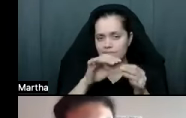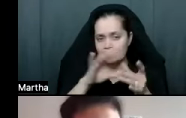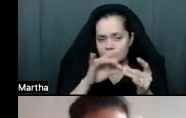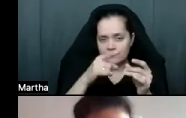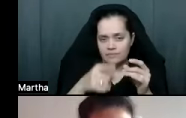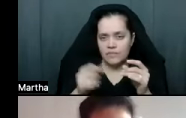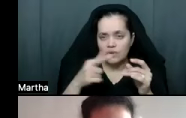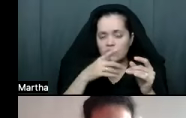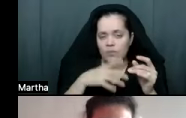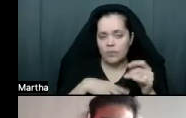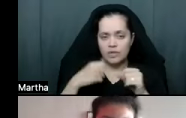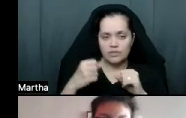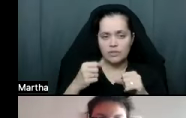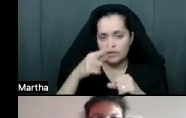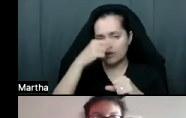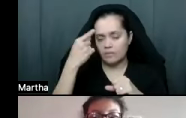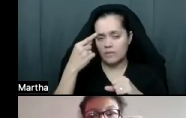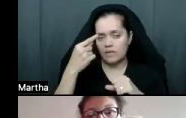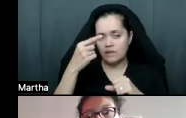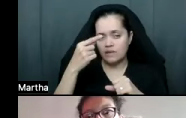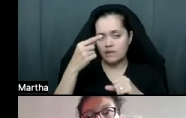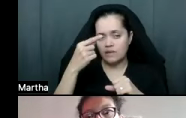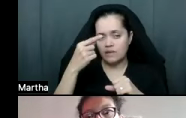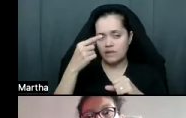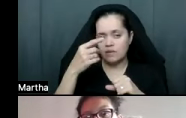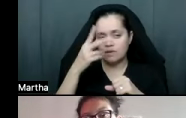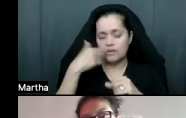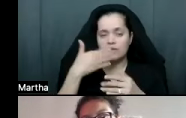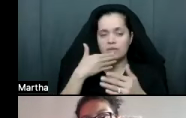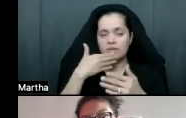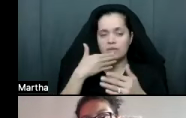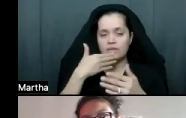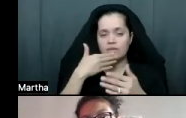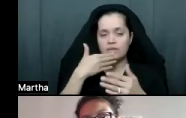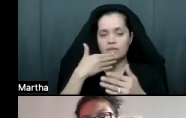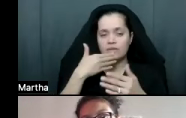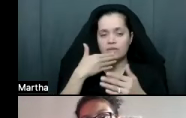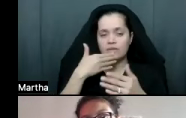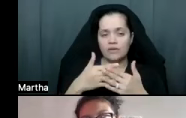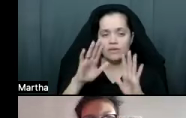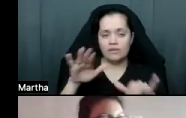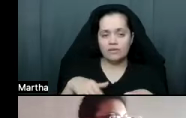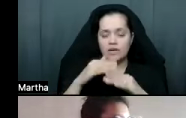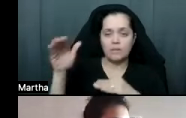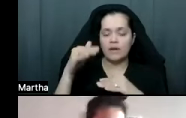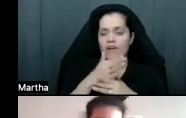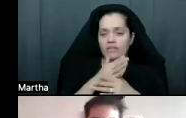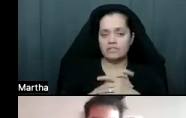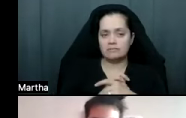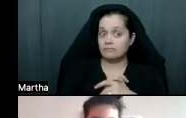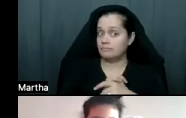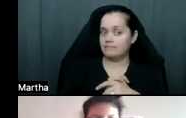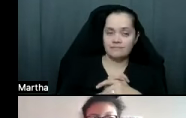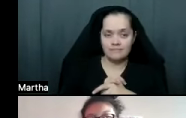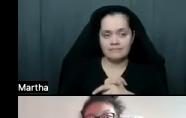men are good looking, and all the children are above average." Okay. Yeah,